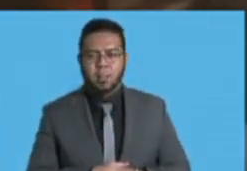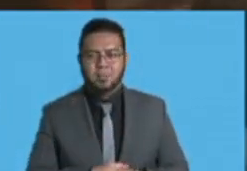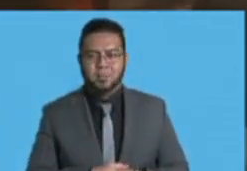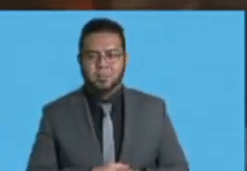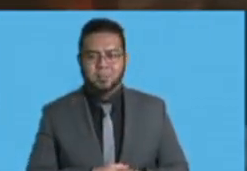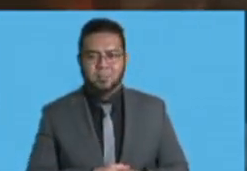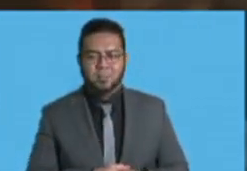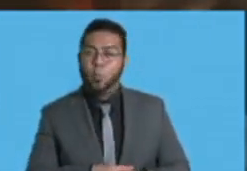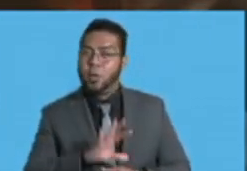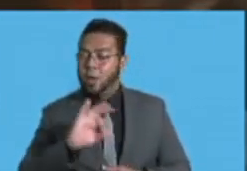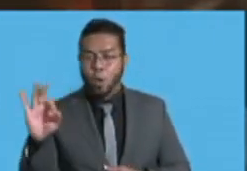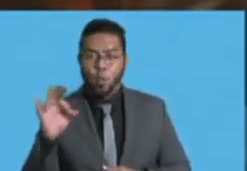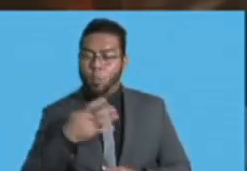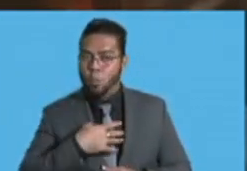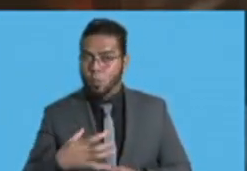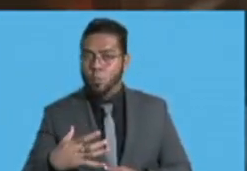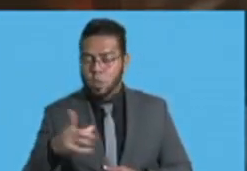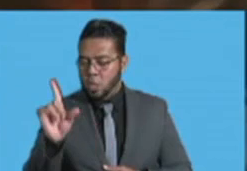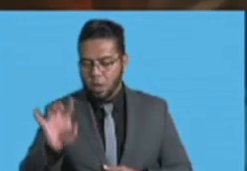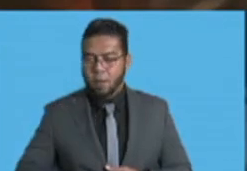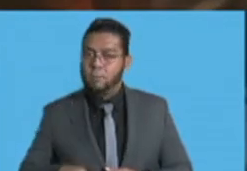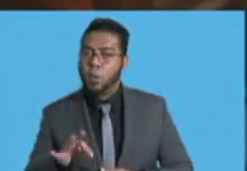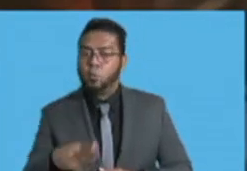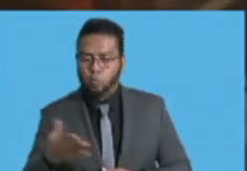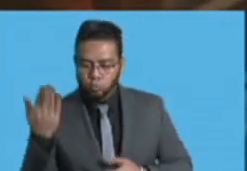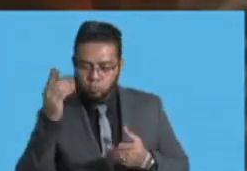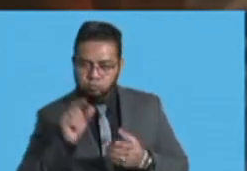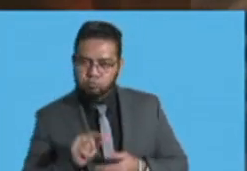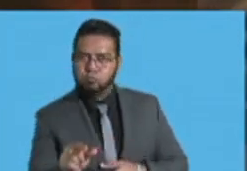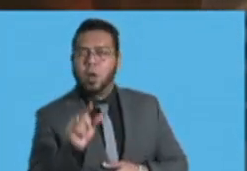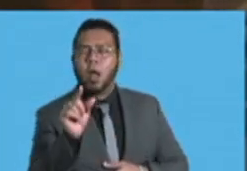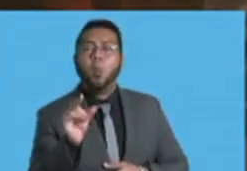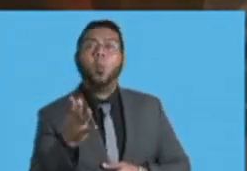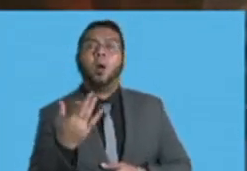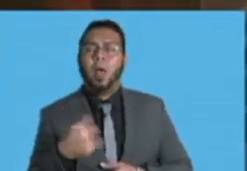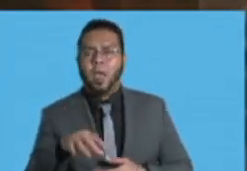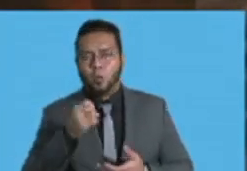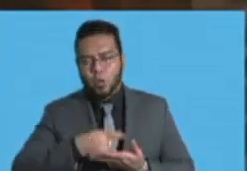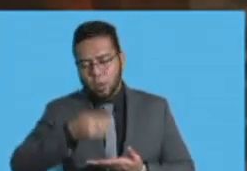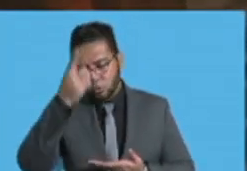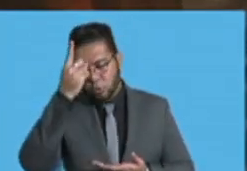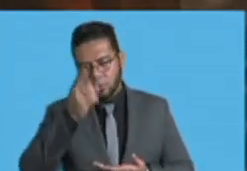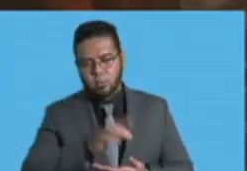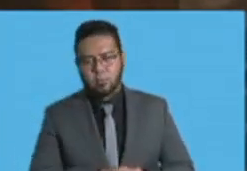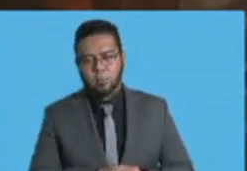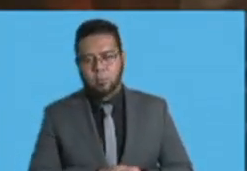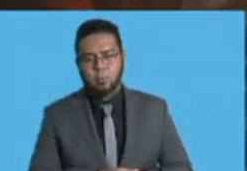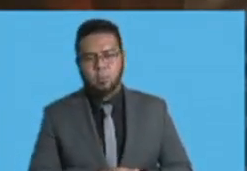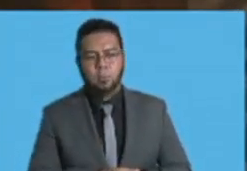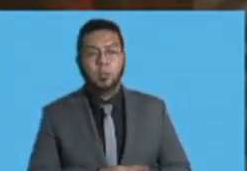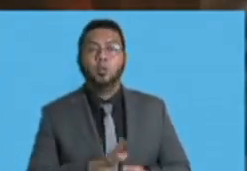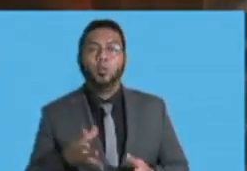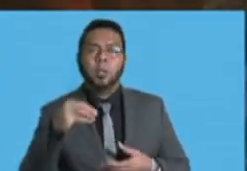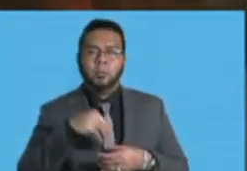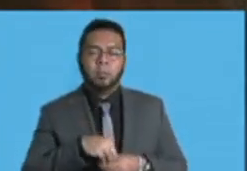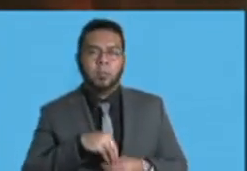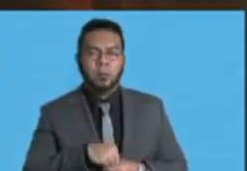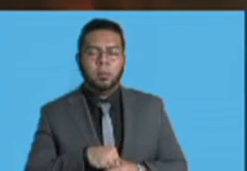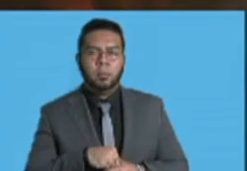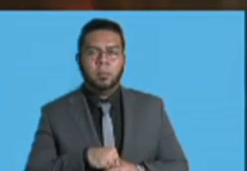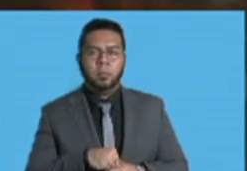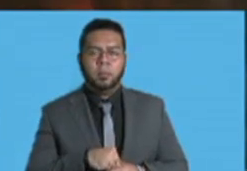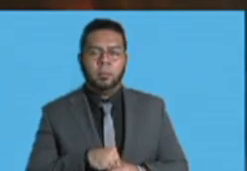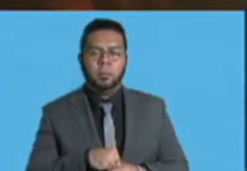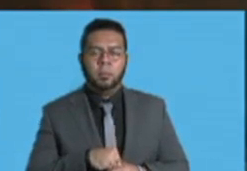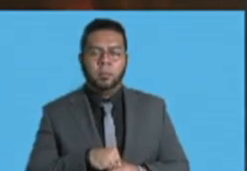no longer afford to channel our education budget down the path of inequality to improve the prospects of